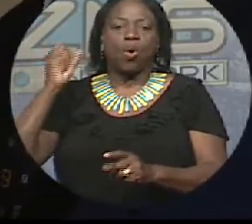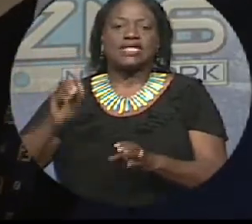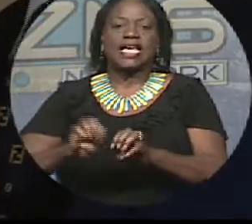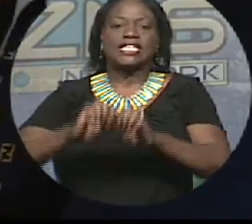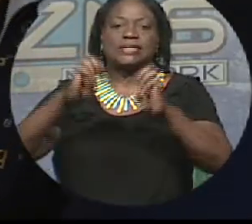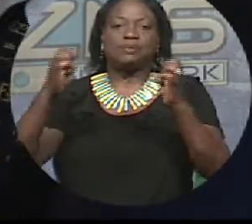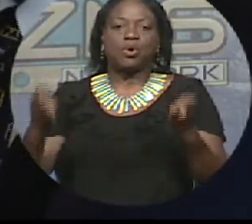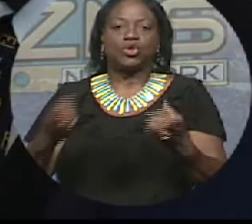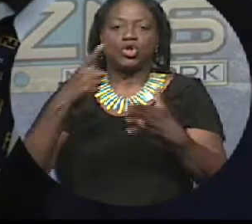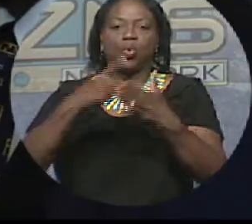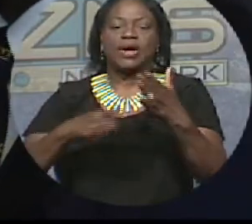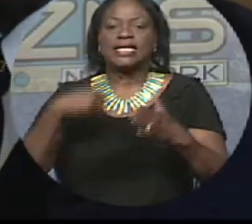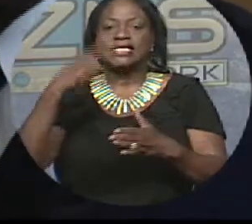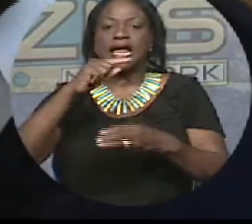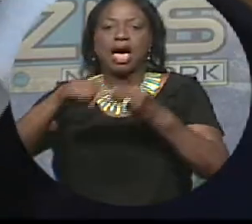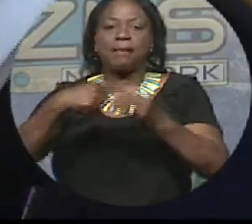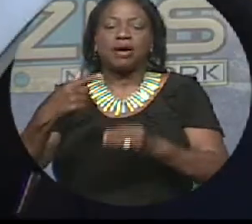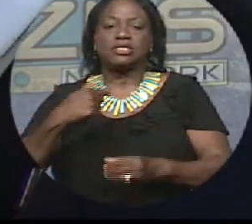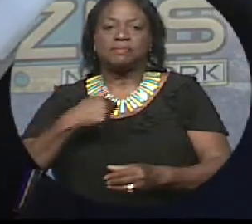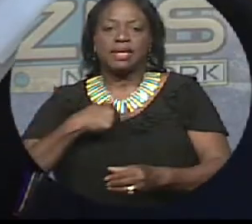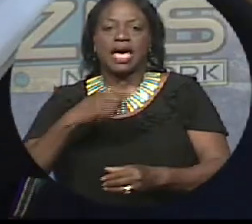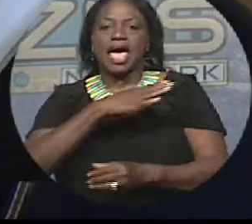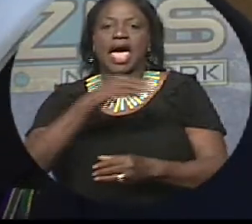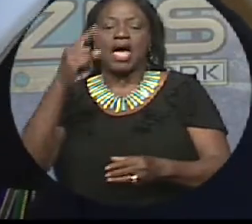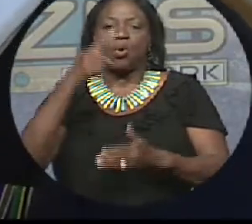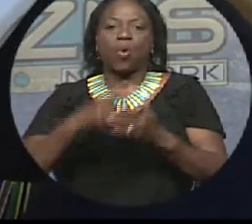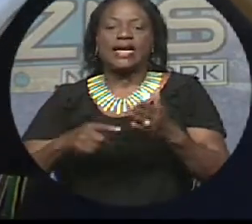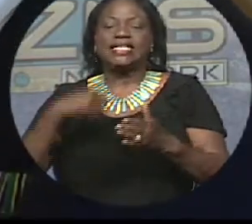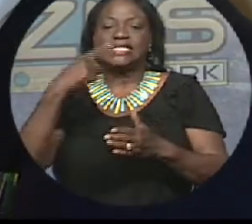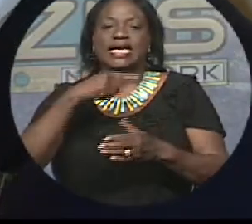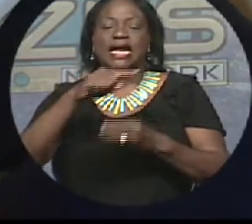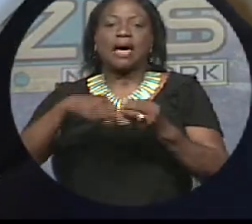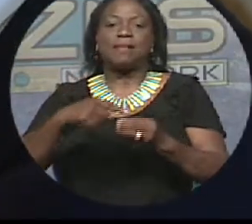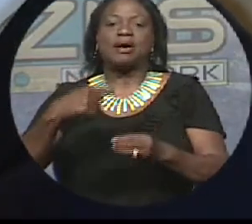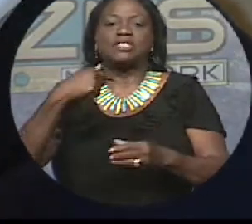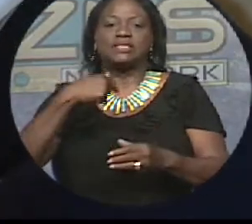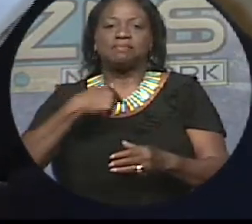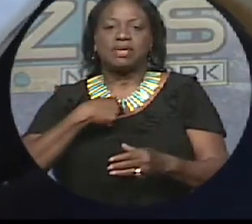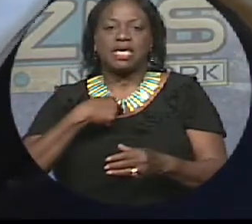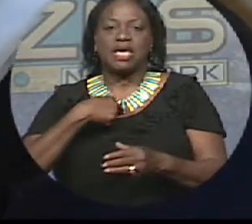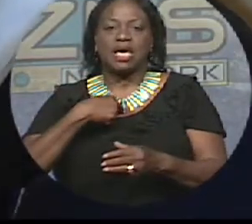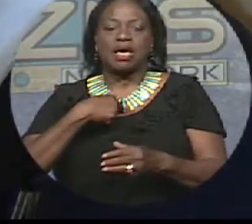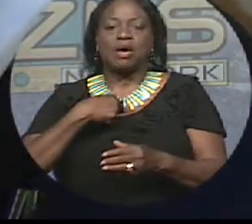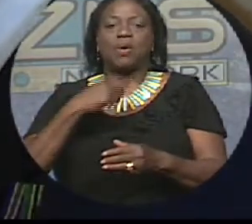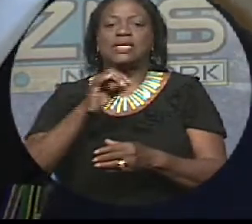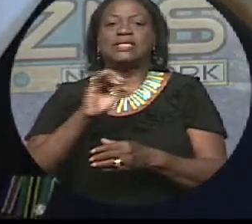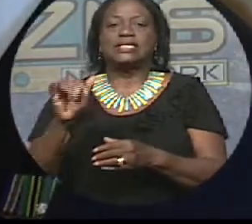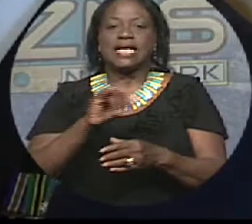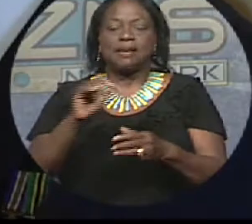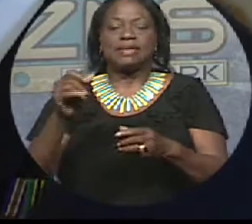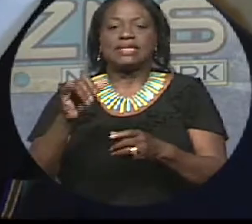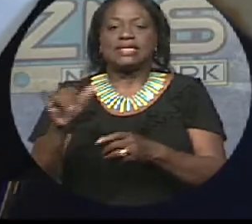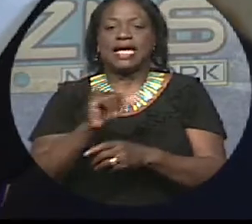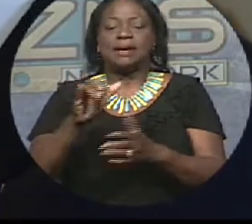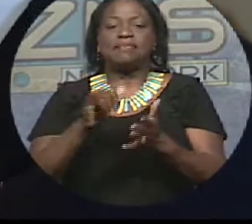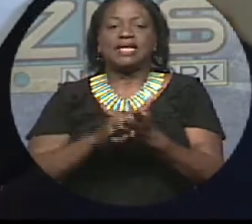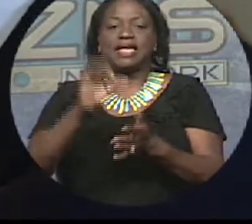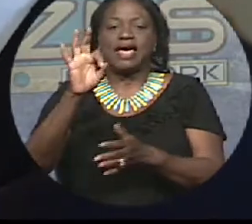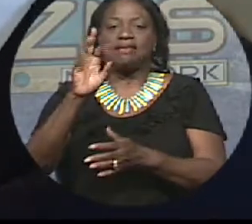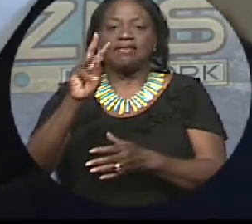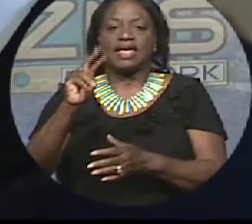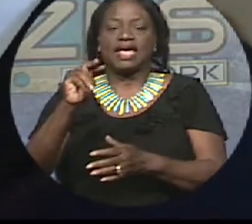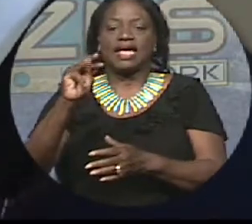said about me, and what he said about me was parroting what was the FNM was saying about me and